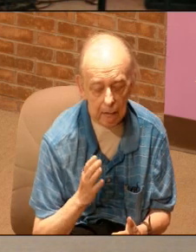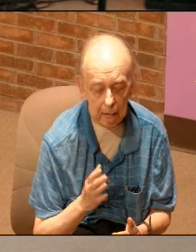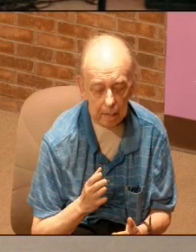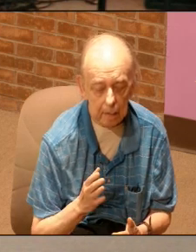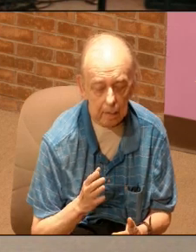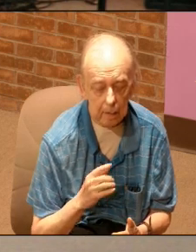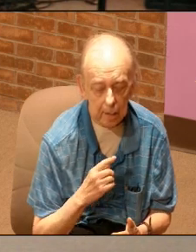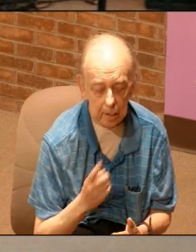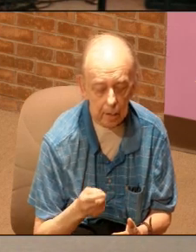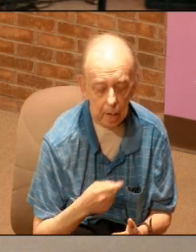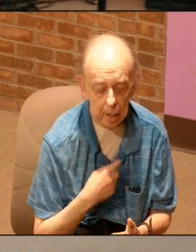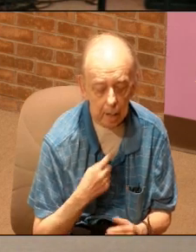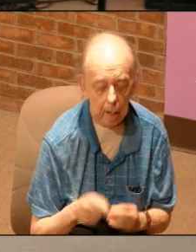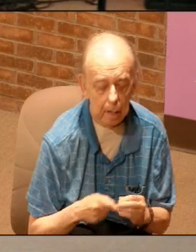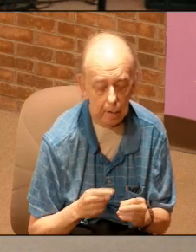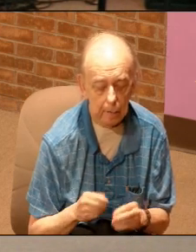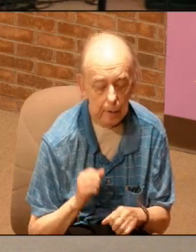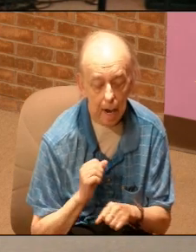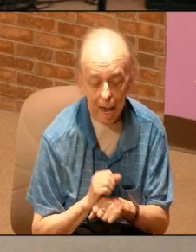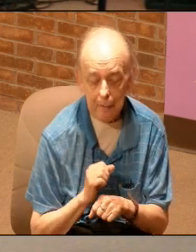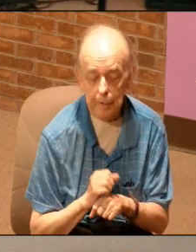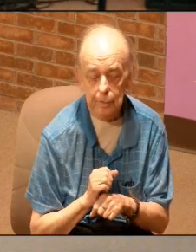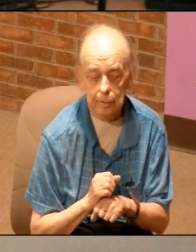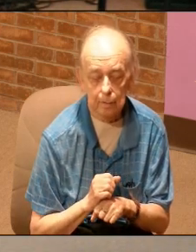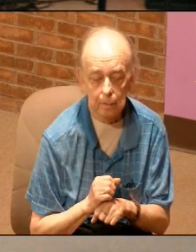God has told us about habits.